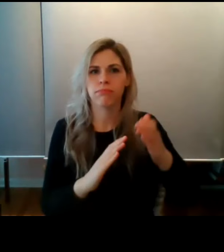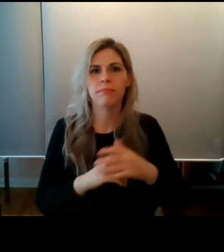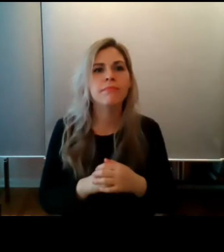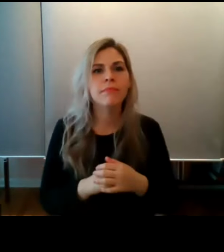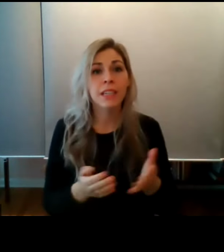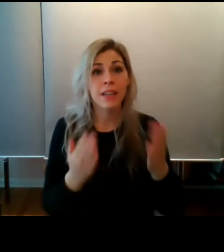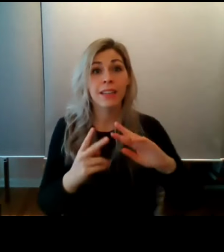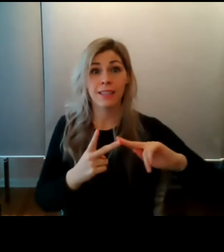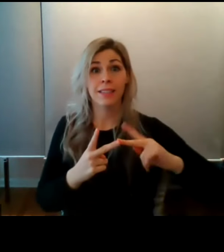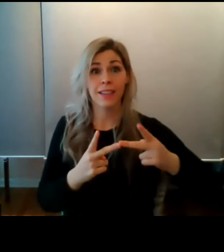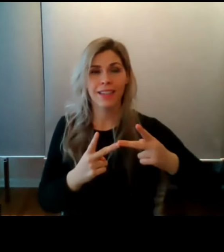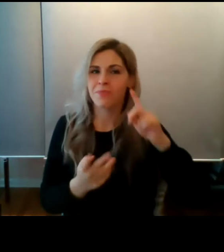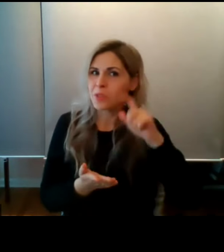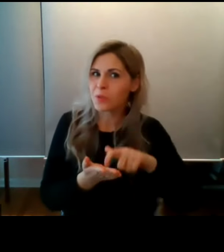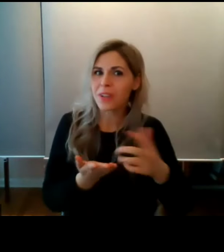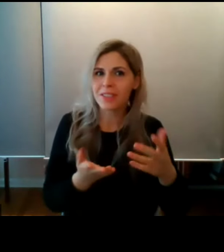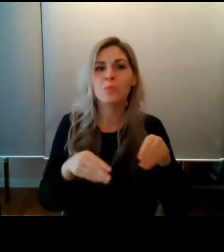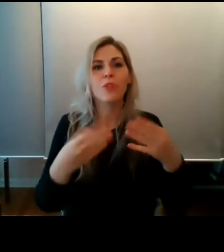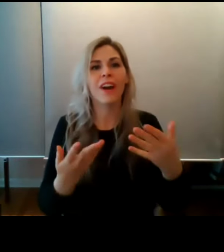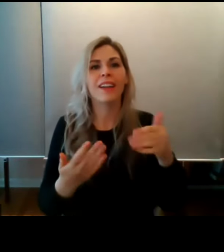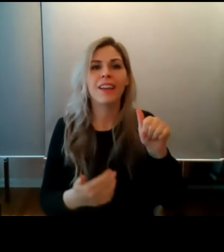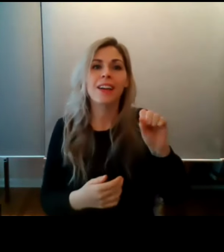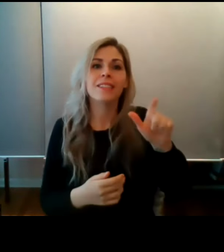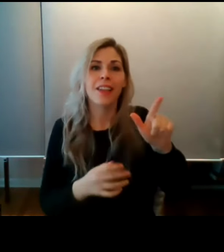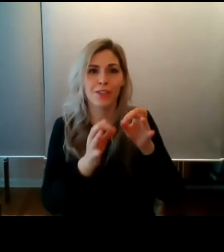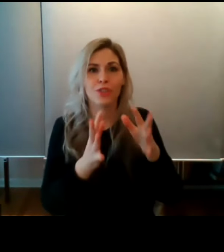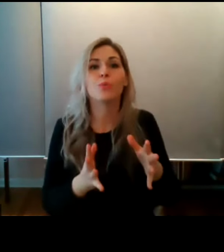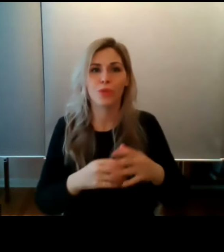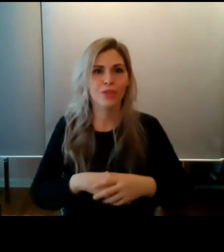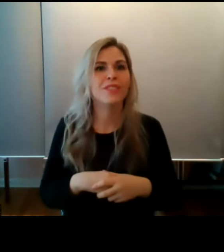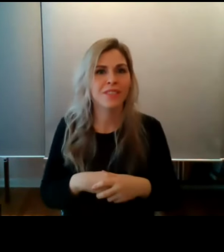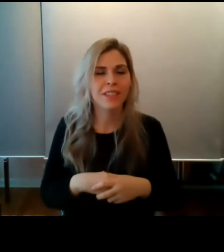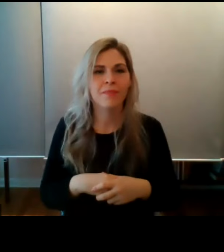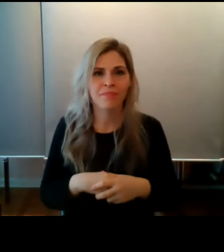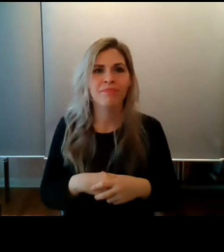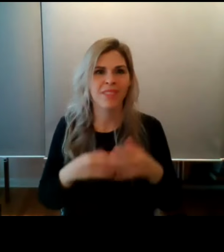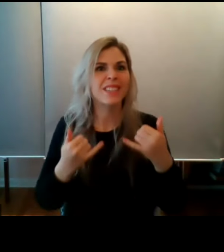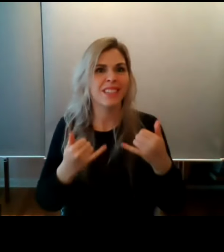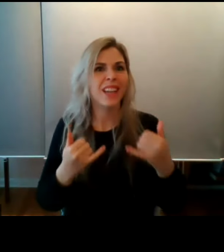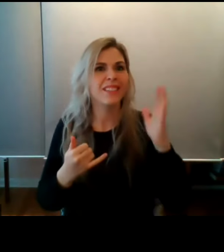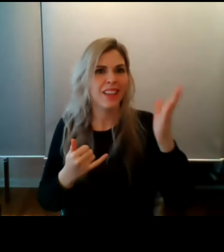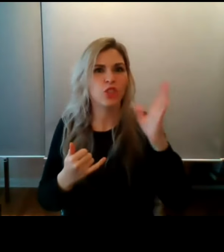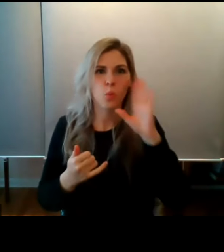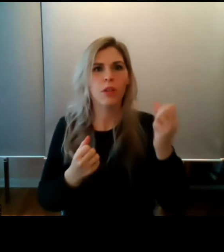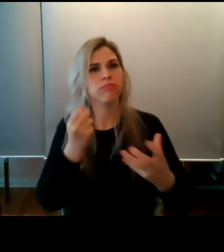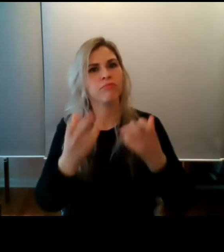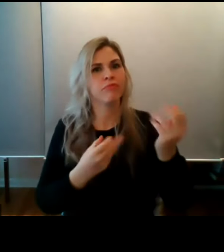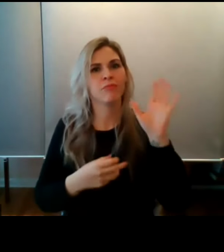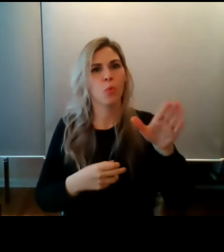Secondly, as you can see, we are providing sign language interpretation throughout today's seminar. Later